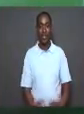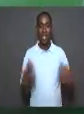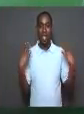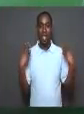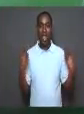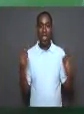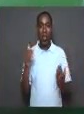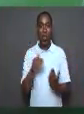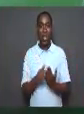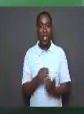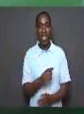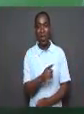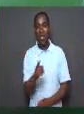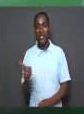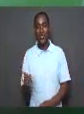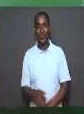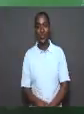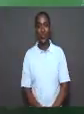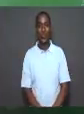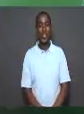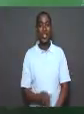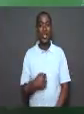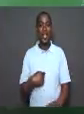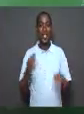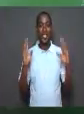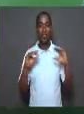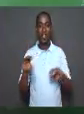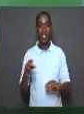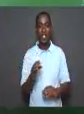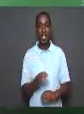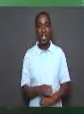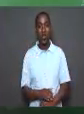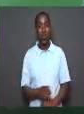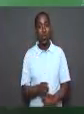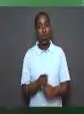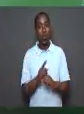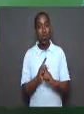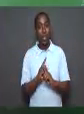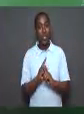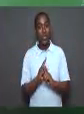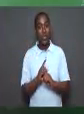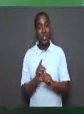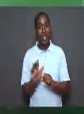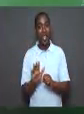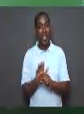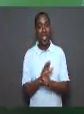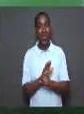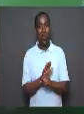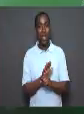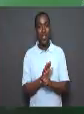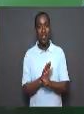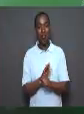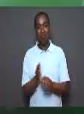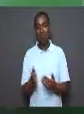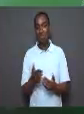Hello again, everyone. I hope you are able to complete this activity with